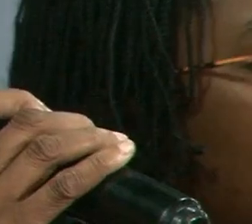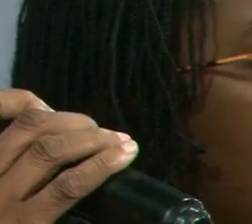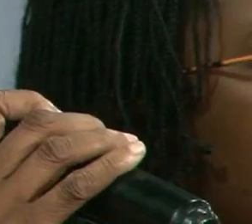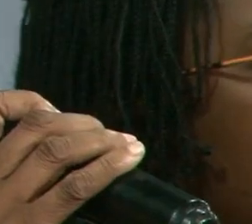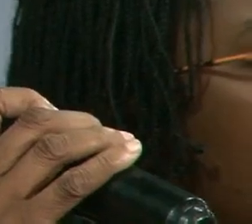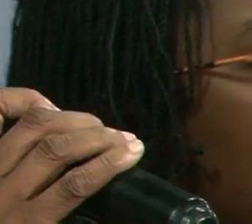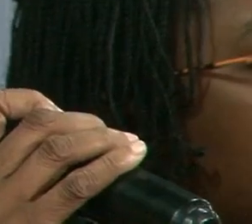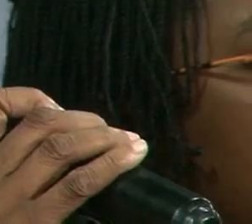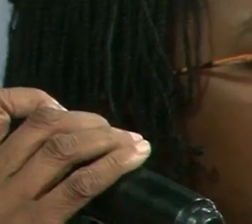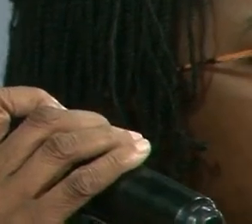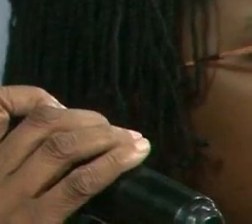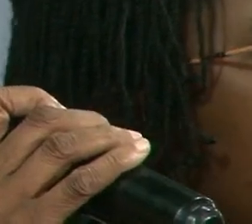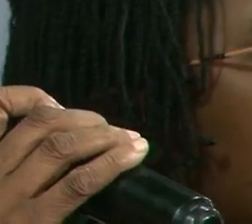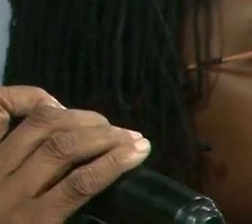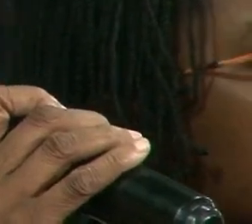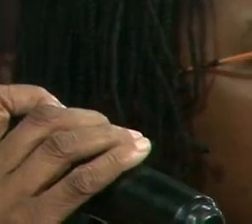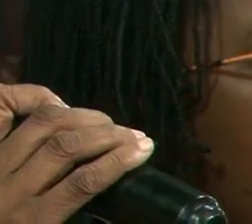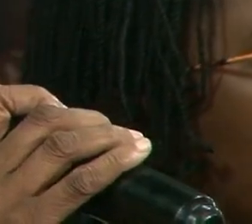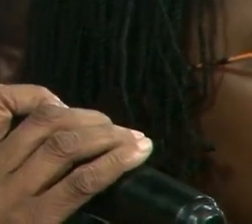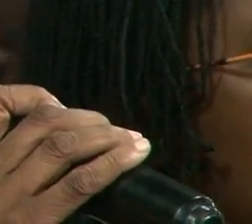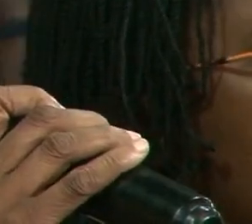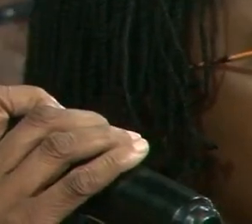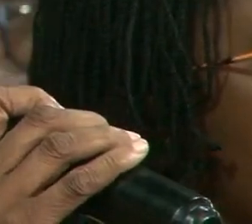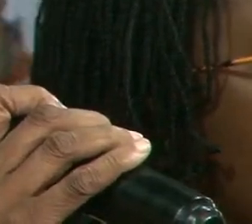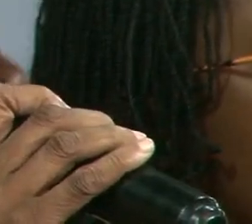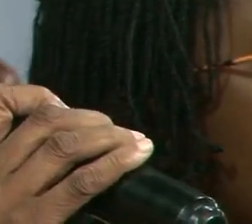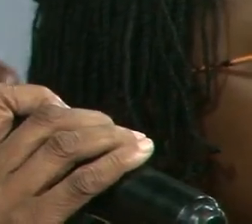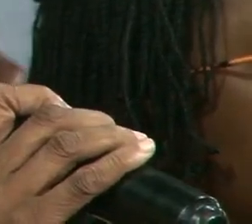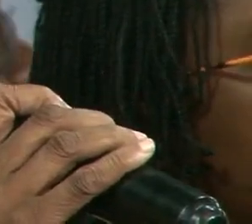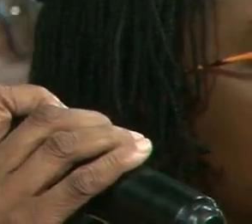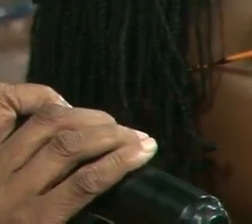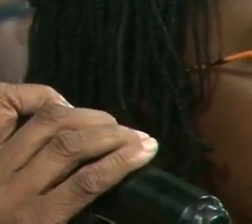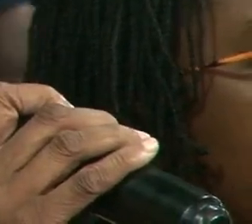Jesus. Bow down and worship.